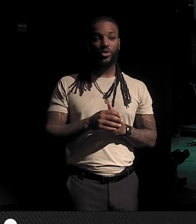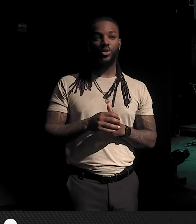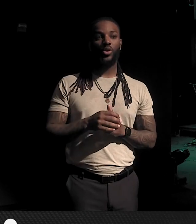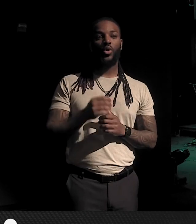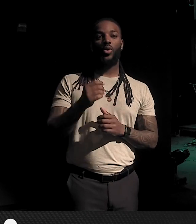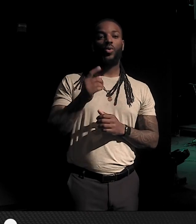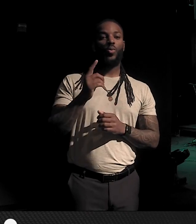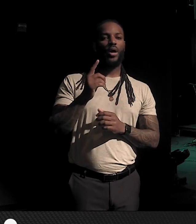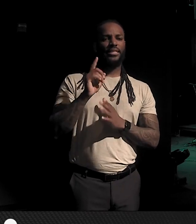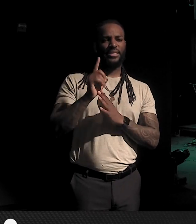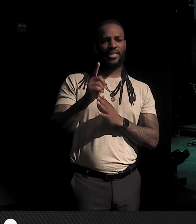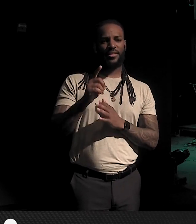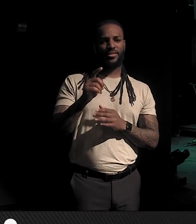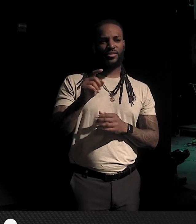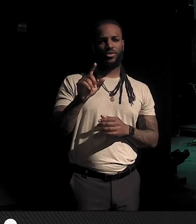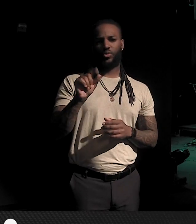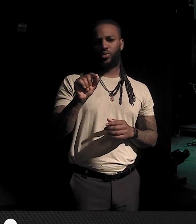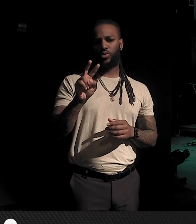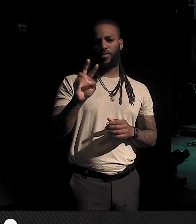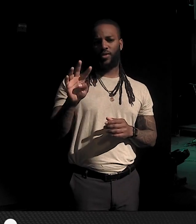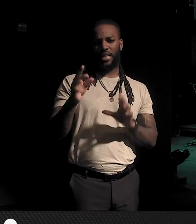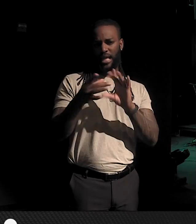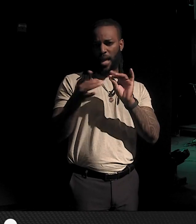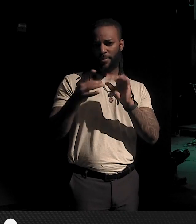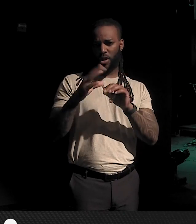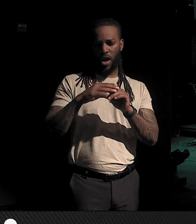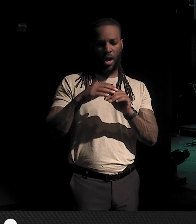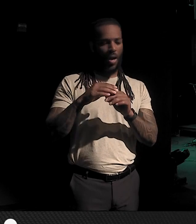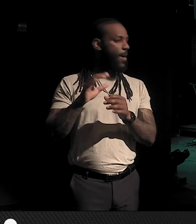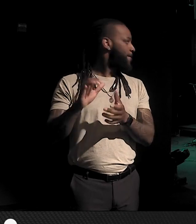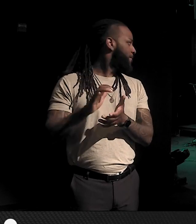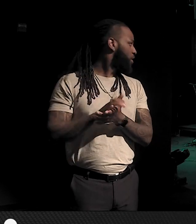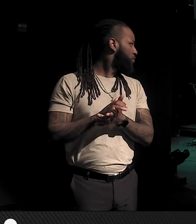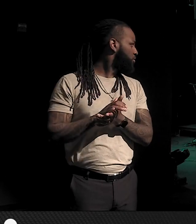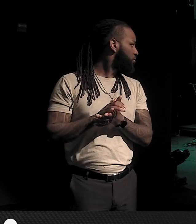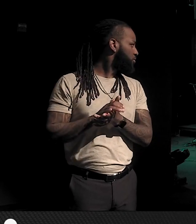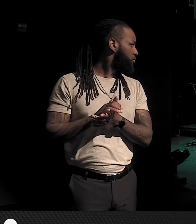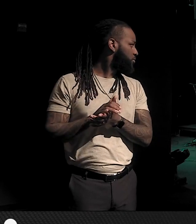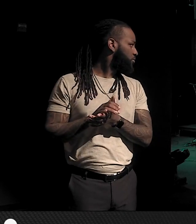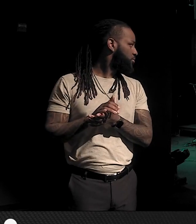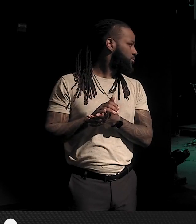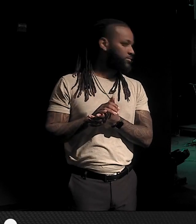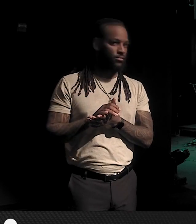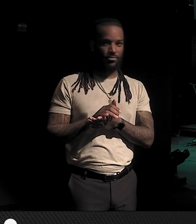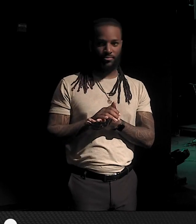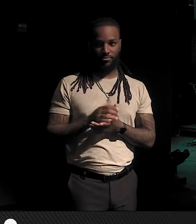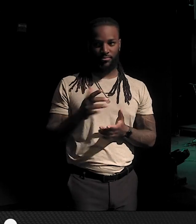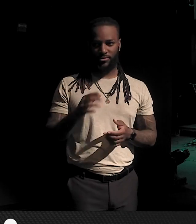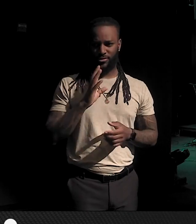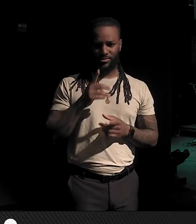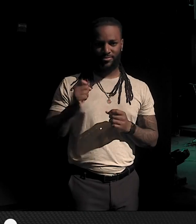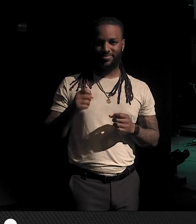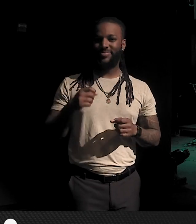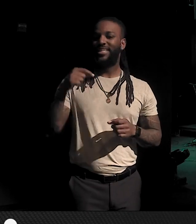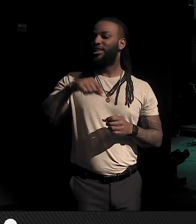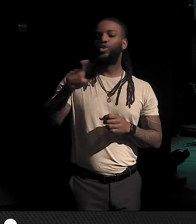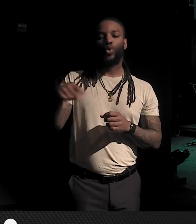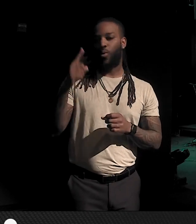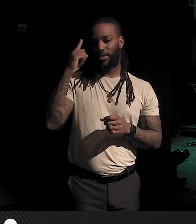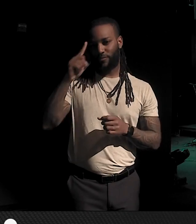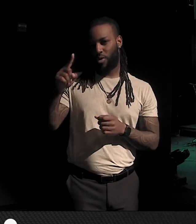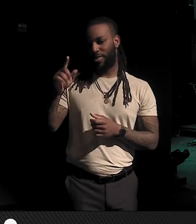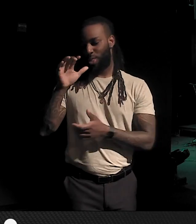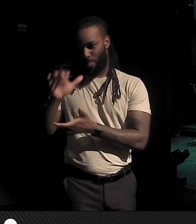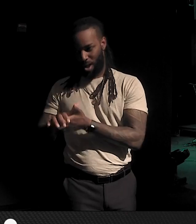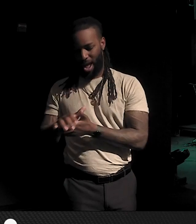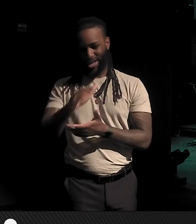1 second rabbit trail, 2024, commentary on marriage. I think we let too many people under our hoopas, right? Like this is only for the bride and